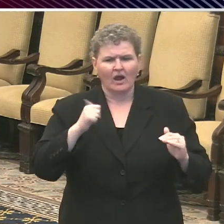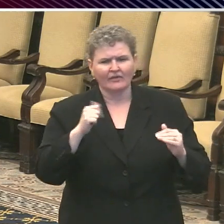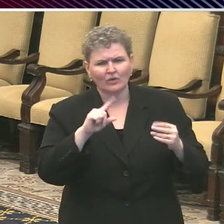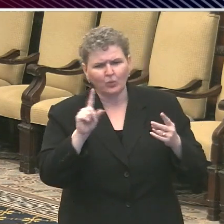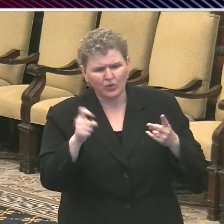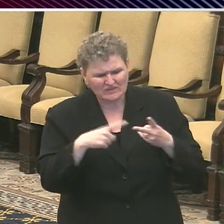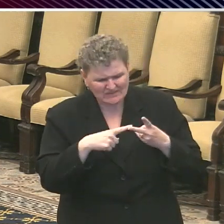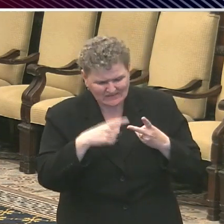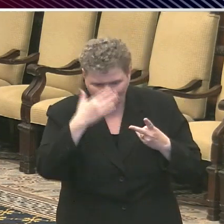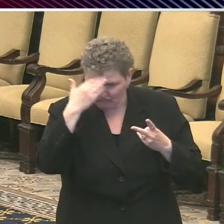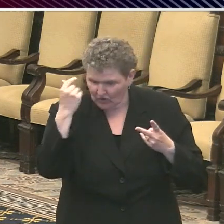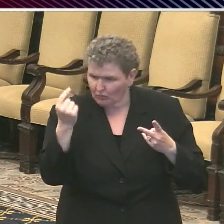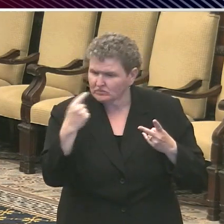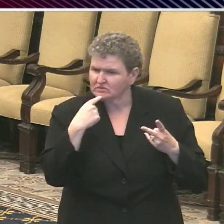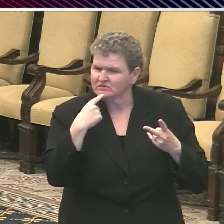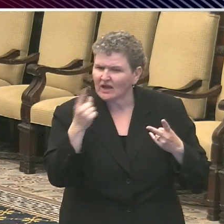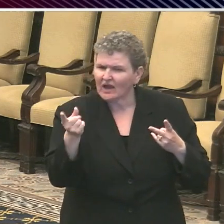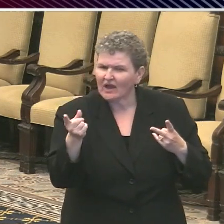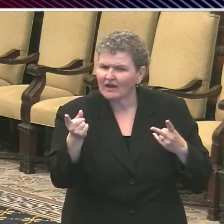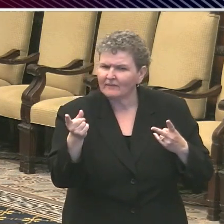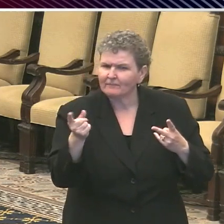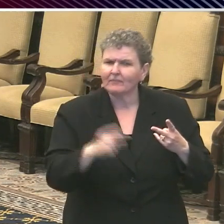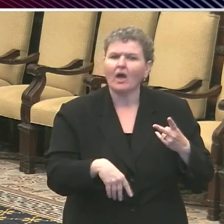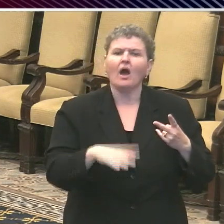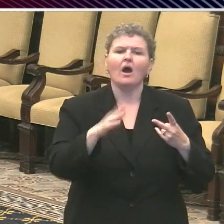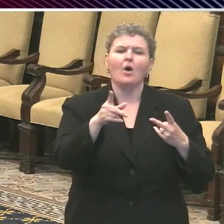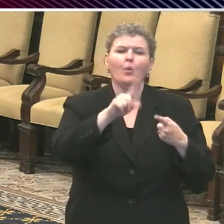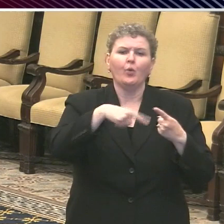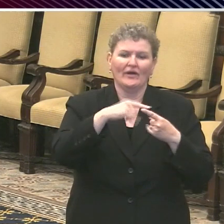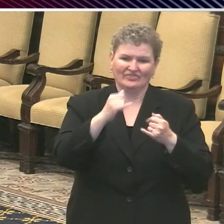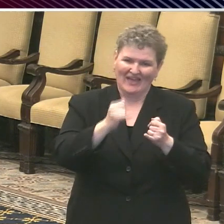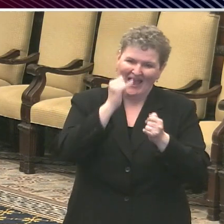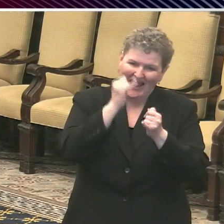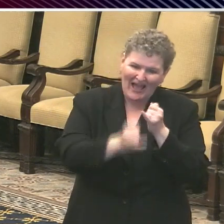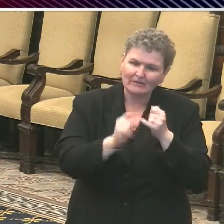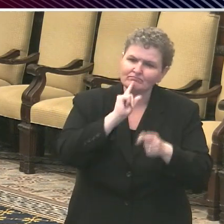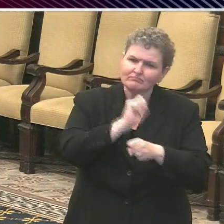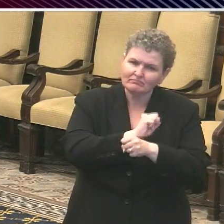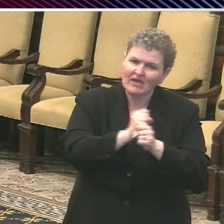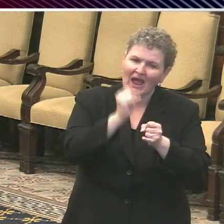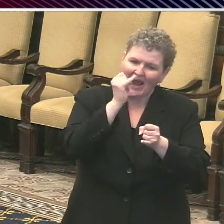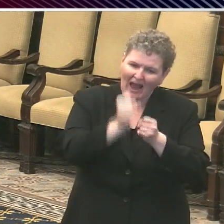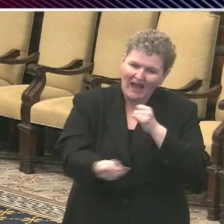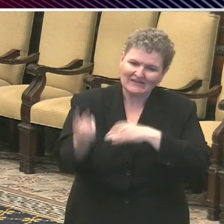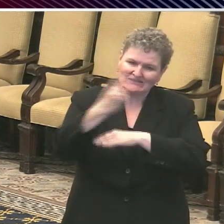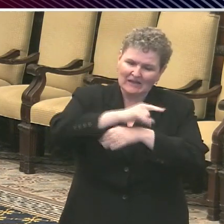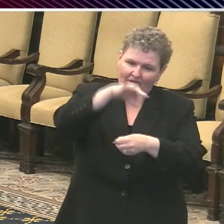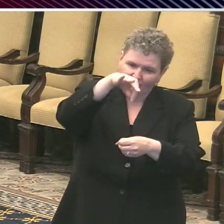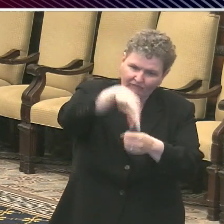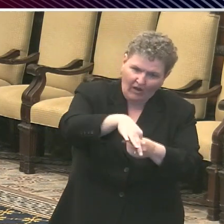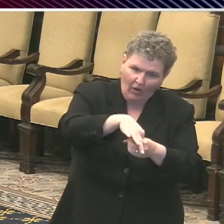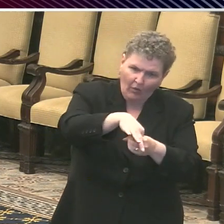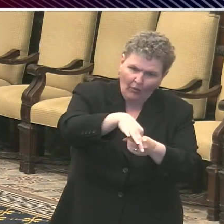part? The first question is, when is the drop dead date? We're supposed to